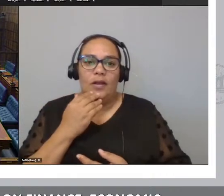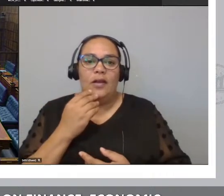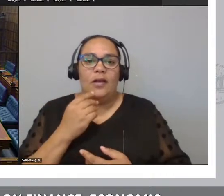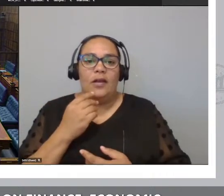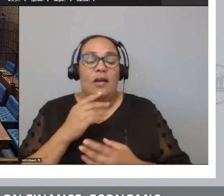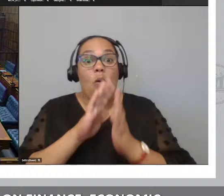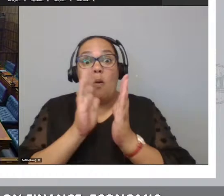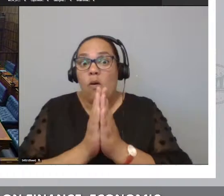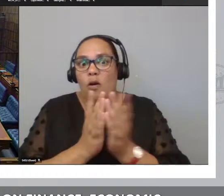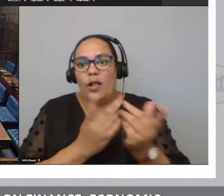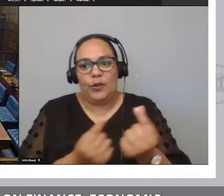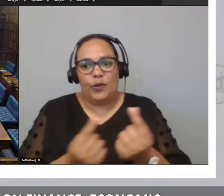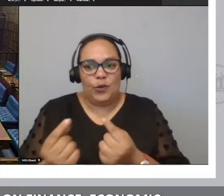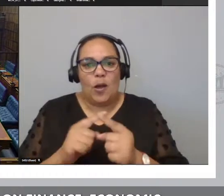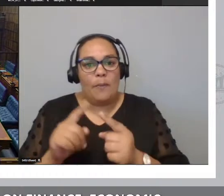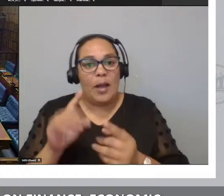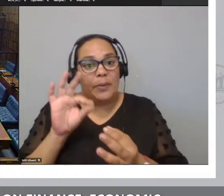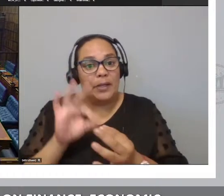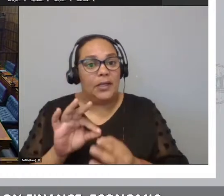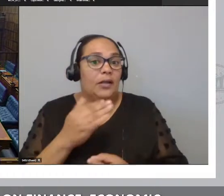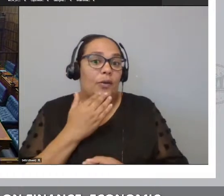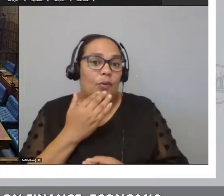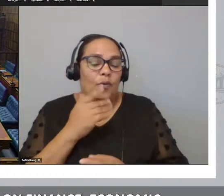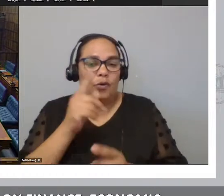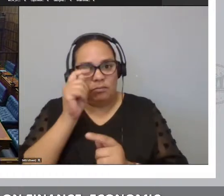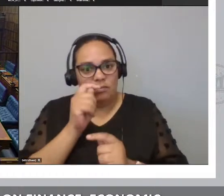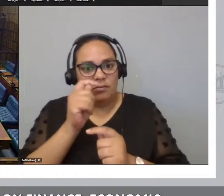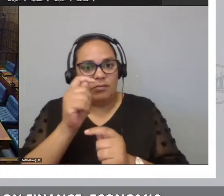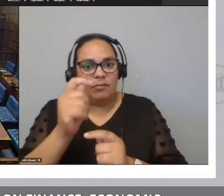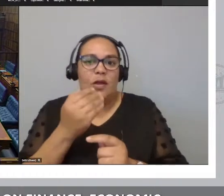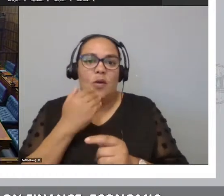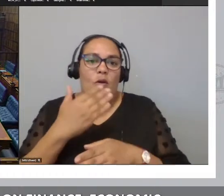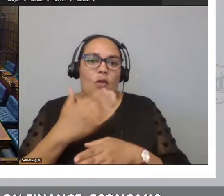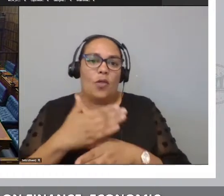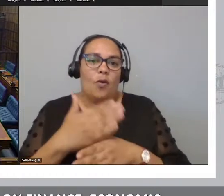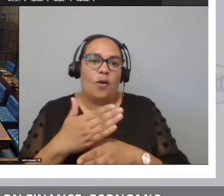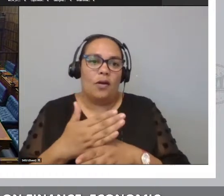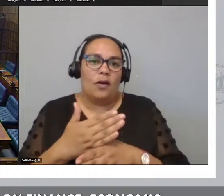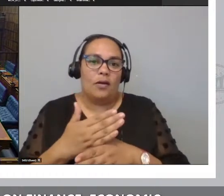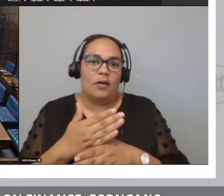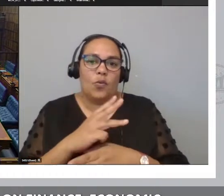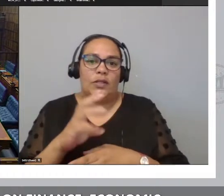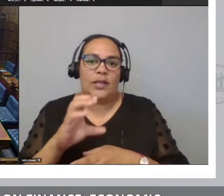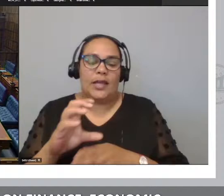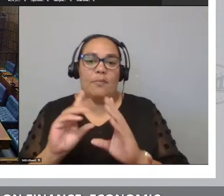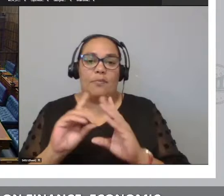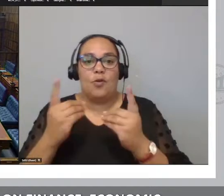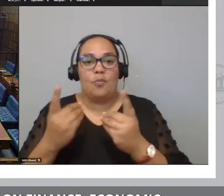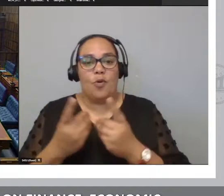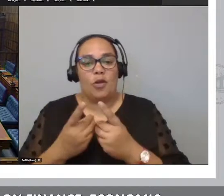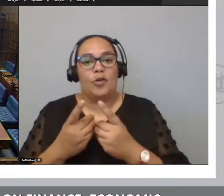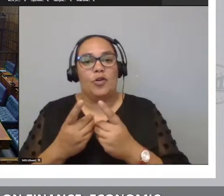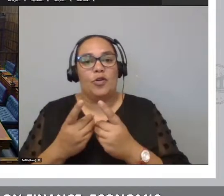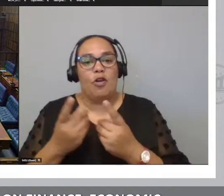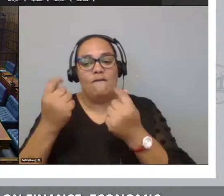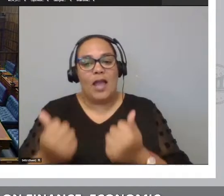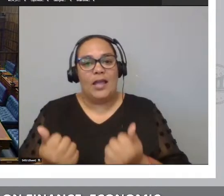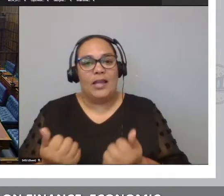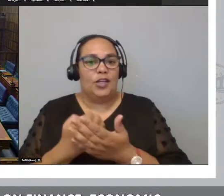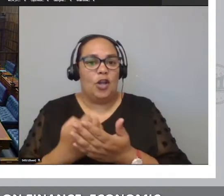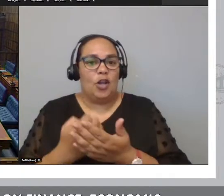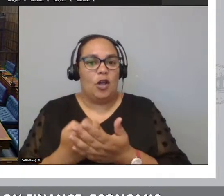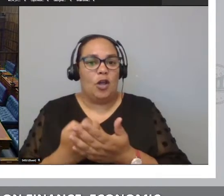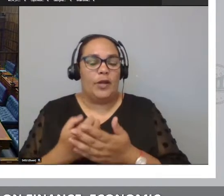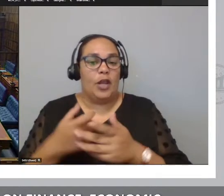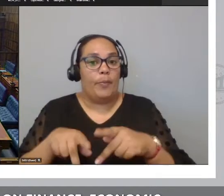efforts but particularly also recognize the work of the Western Cape Department of Finance economic